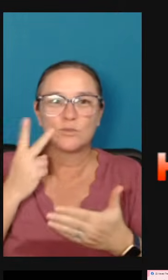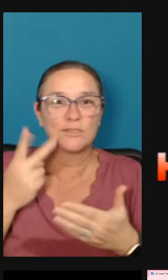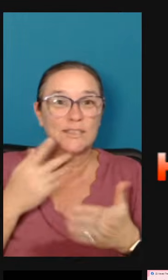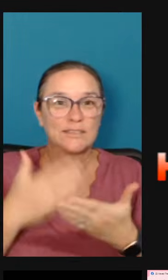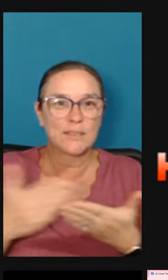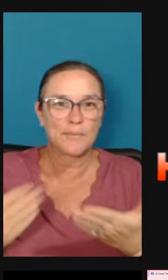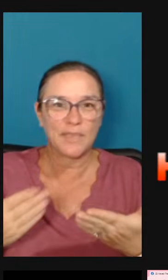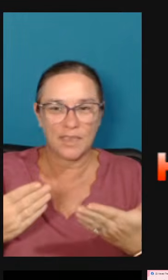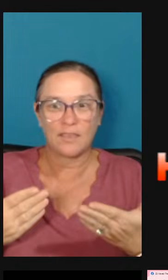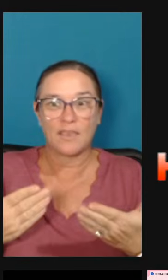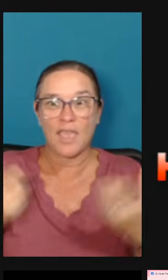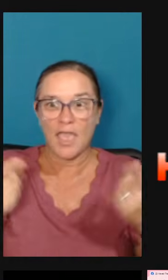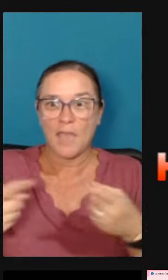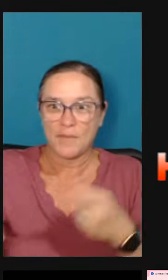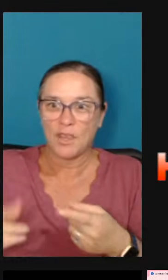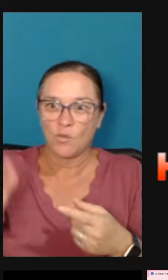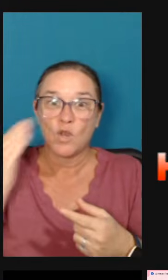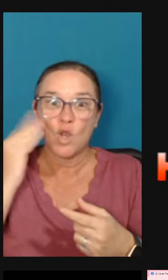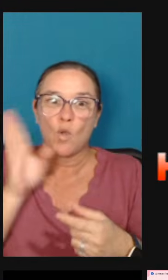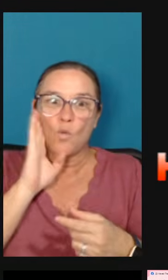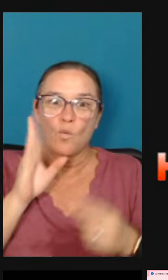know will work.